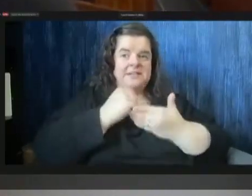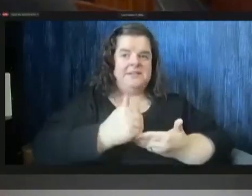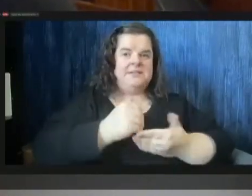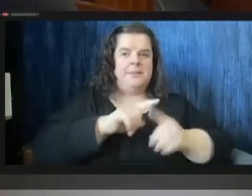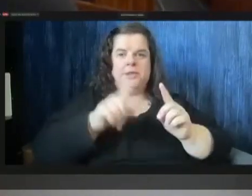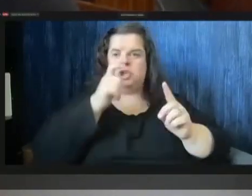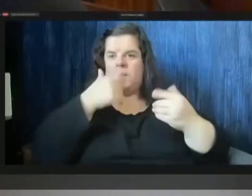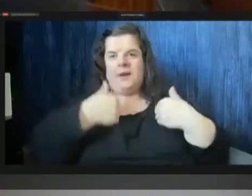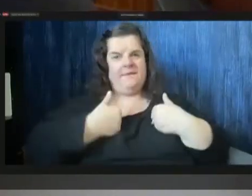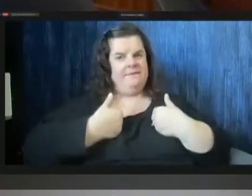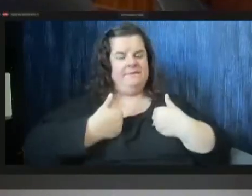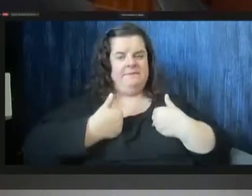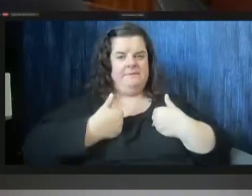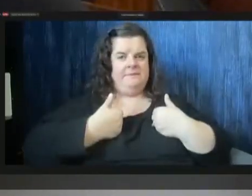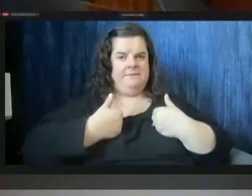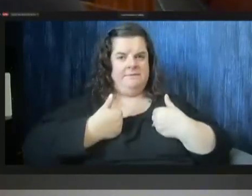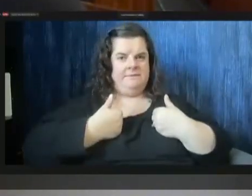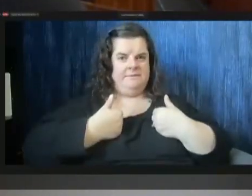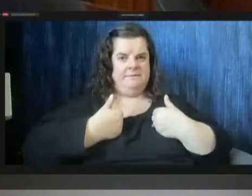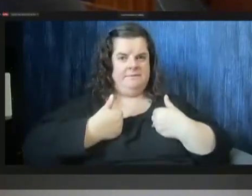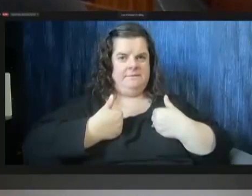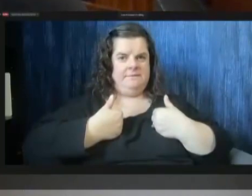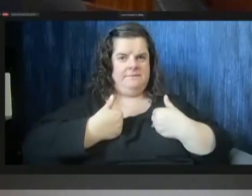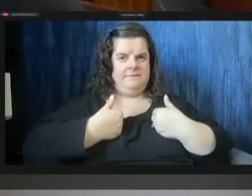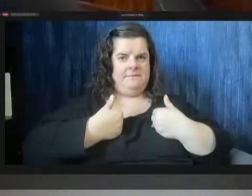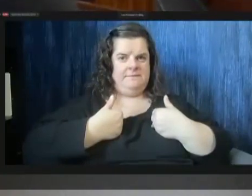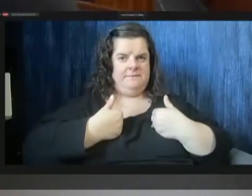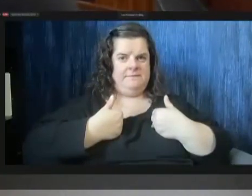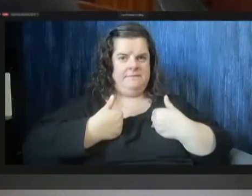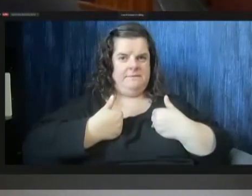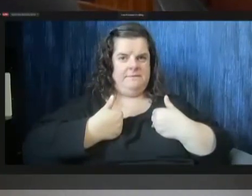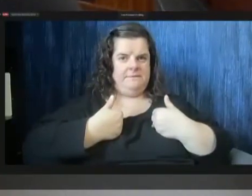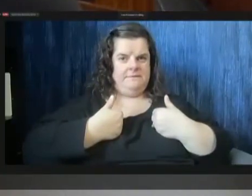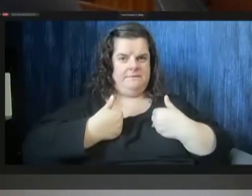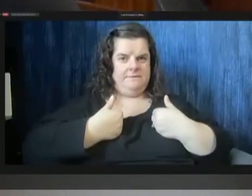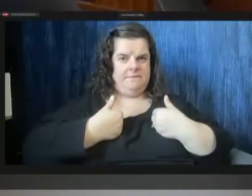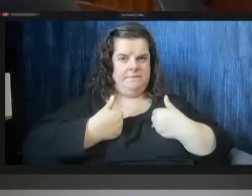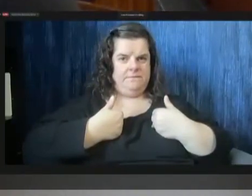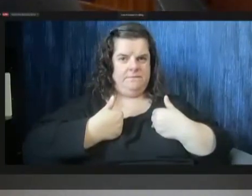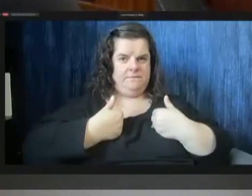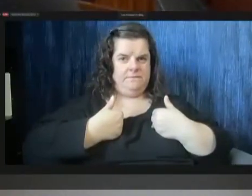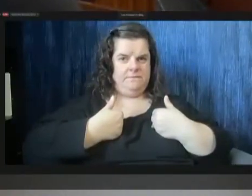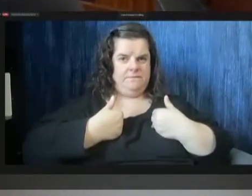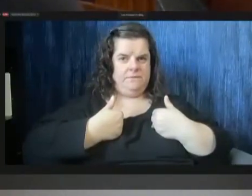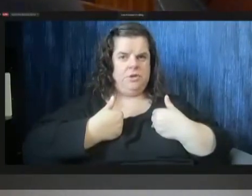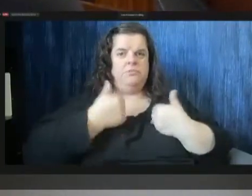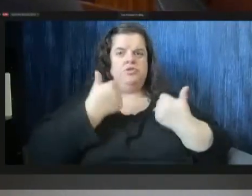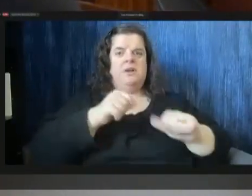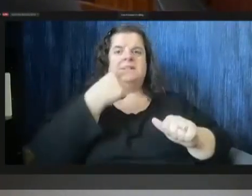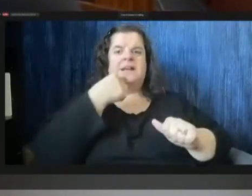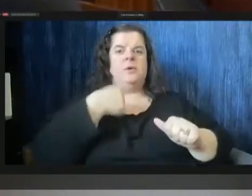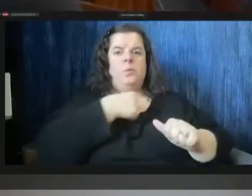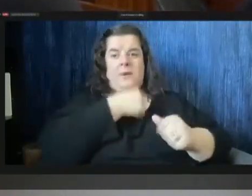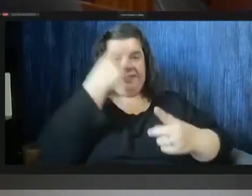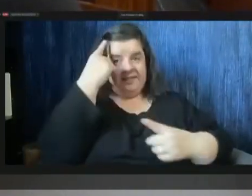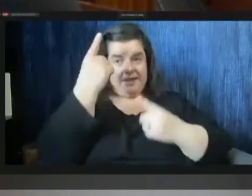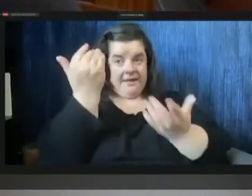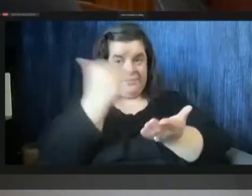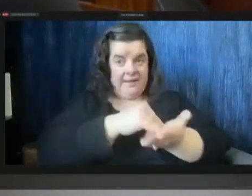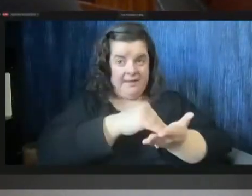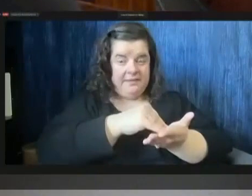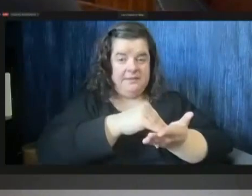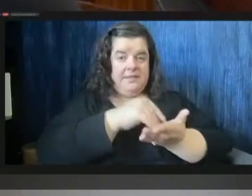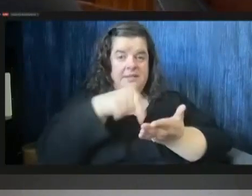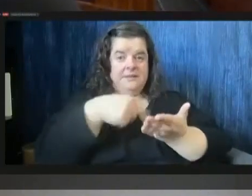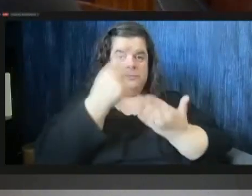it. So I'm not sure. I'm really trying to say that when we do rethink this, if we are rethinking this,